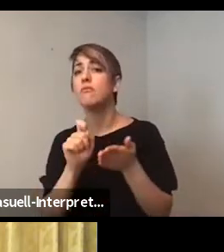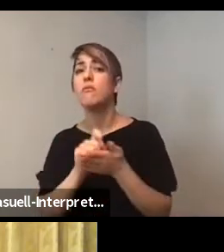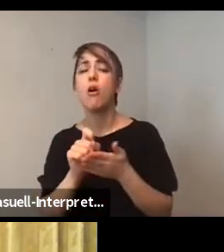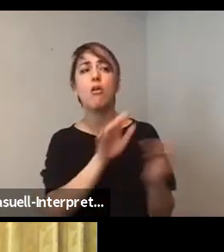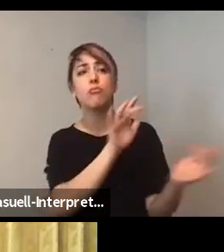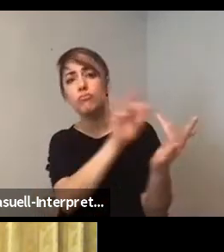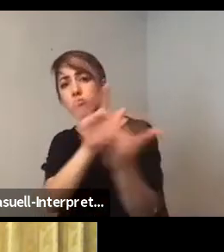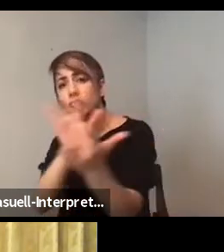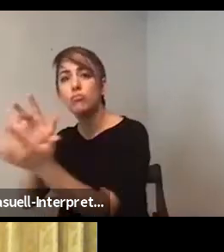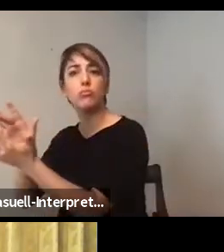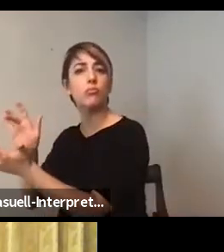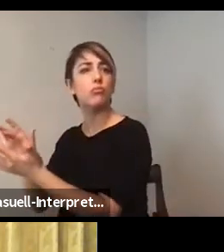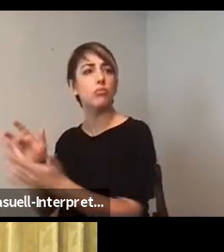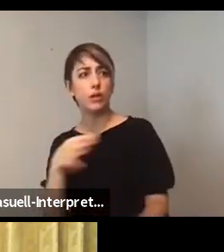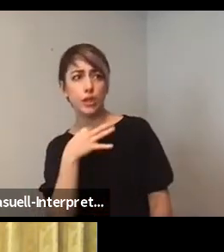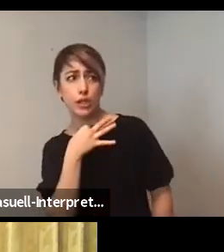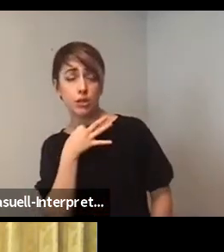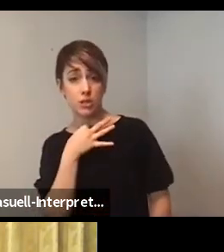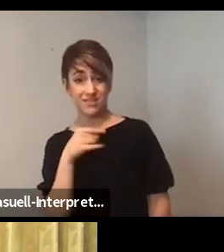this action. So